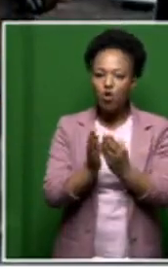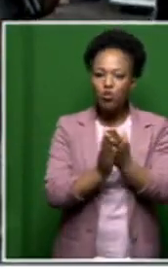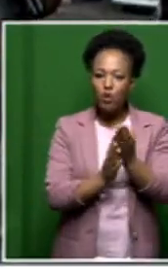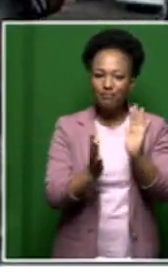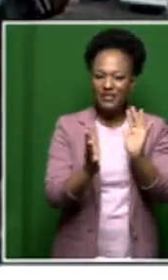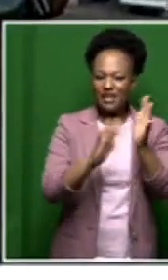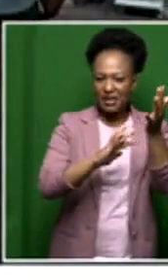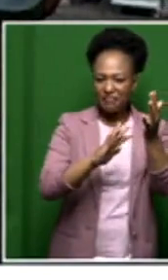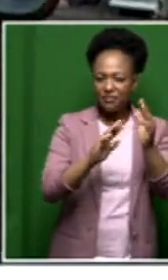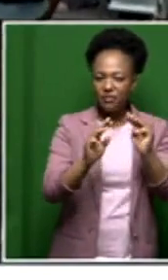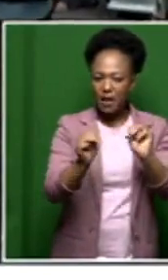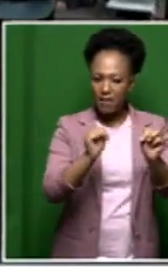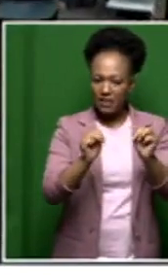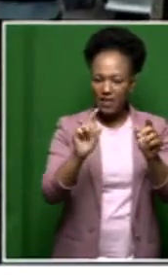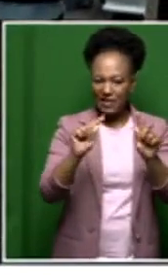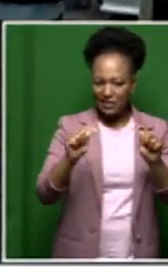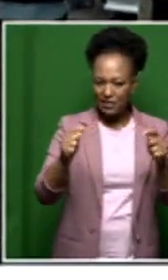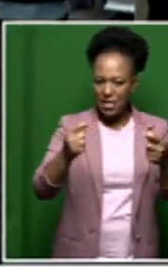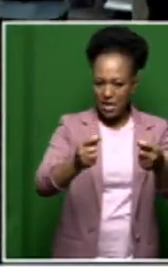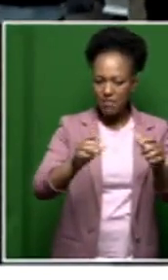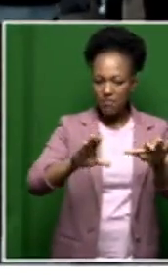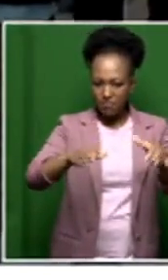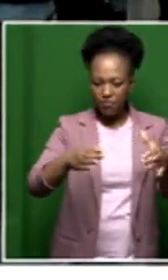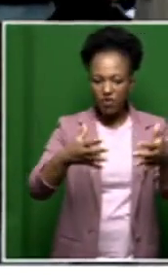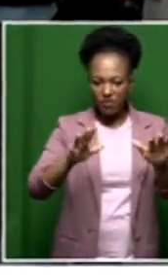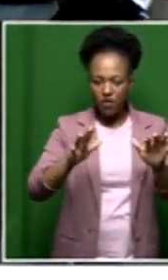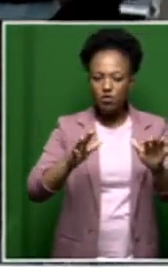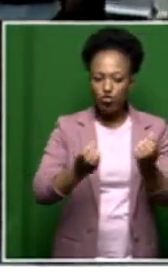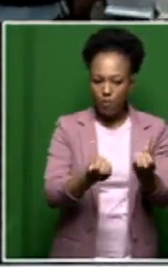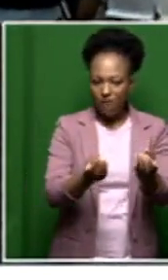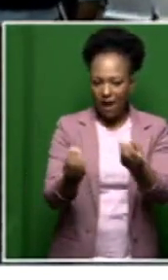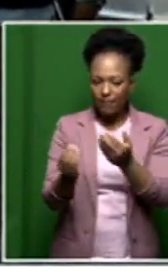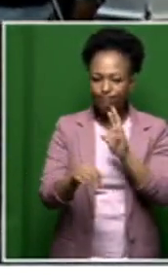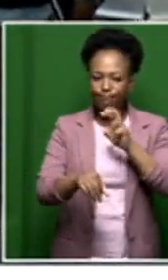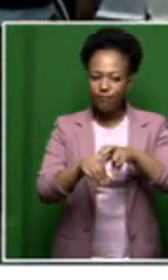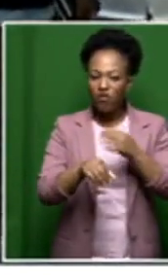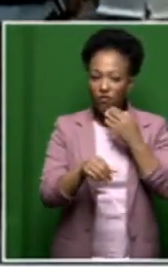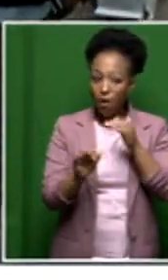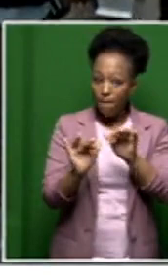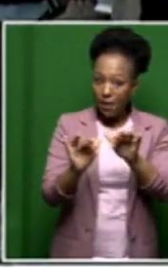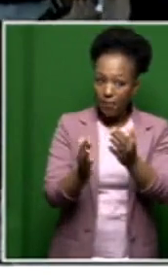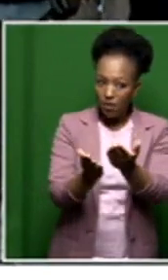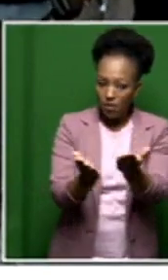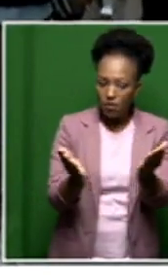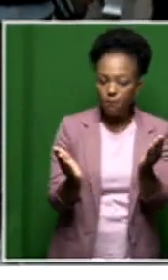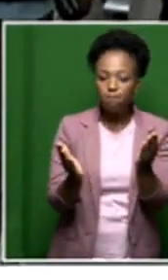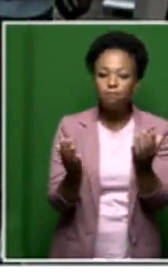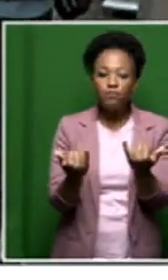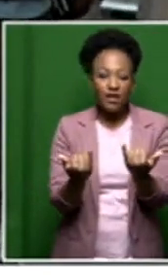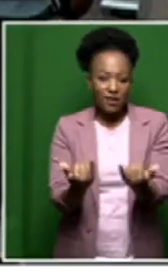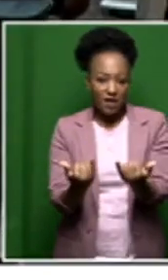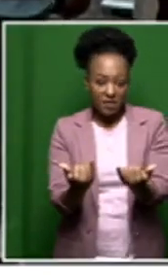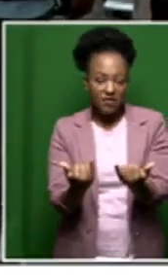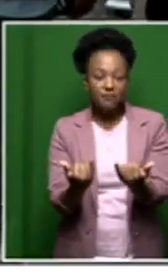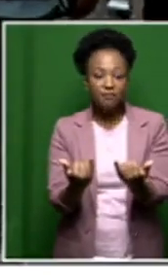management team, we have been able to provide such needs to the people. We are now